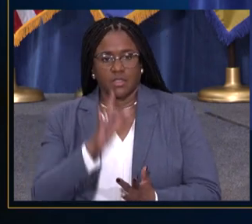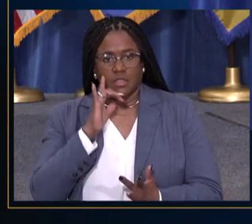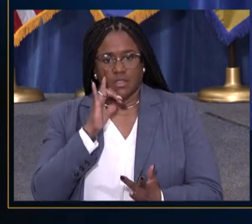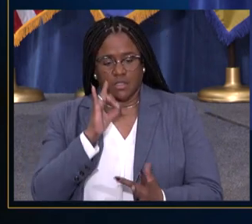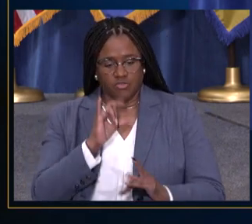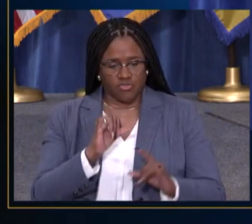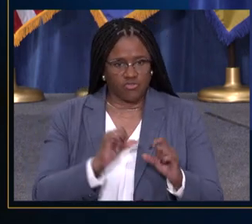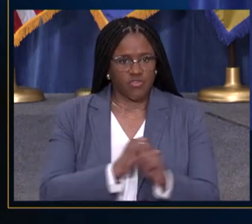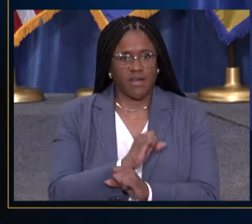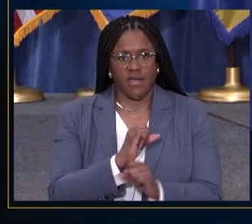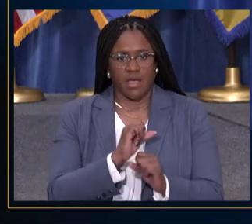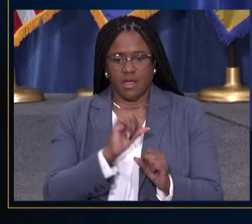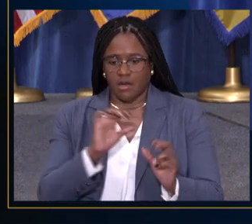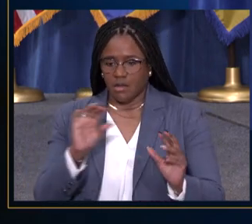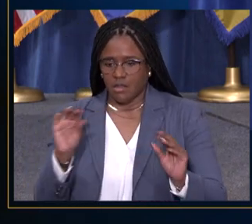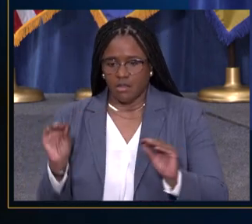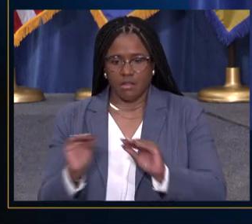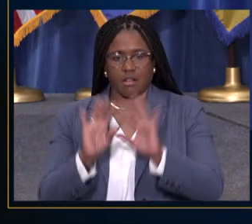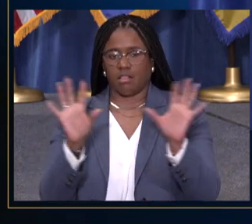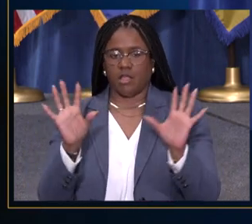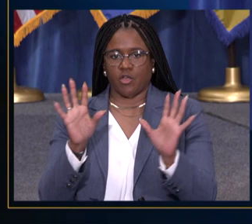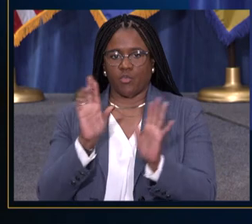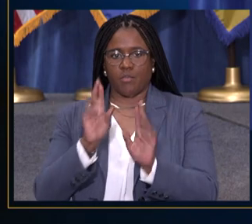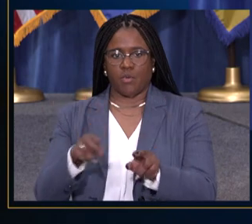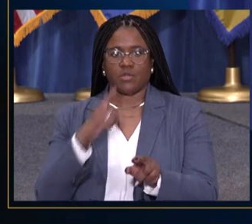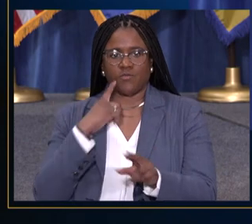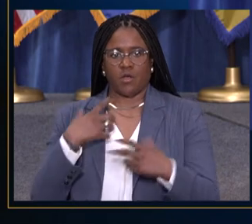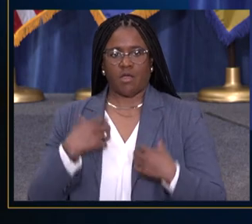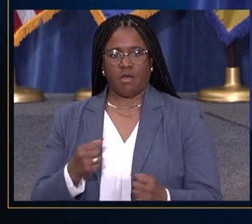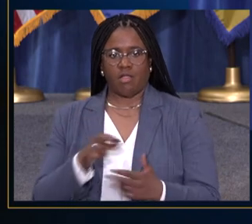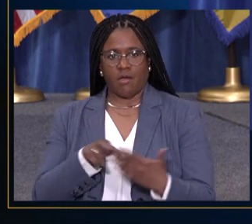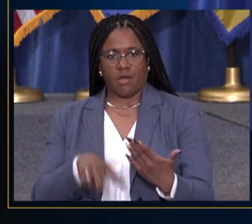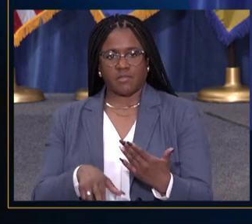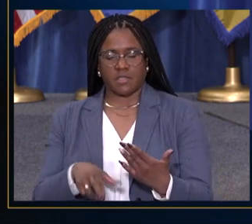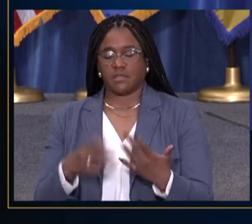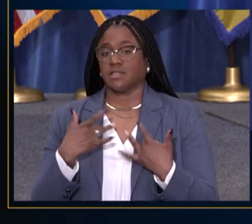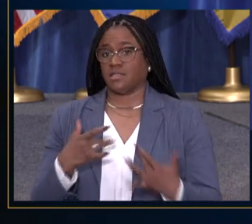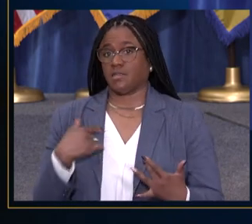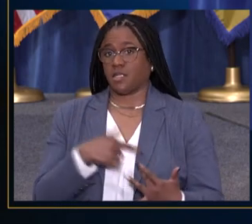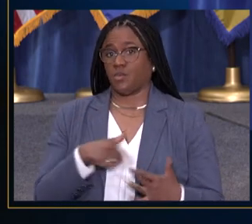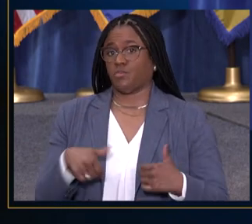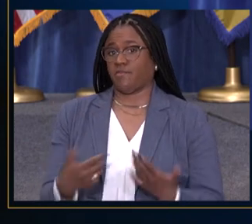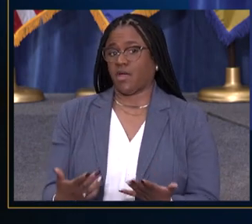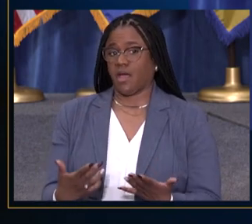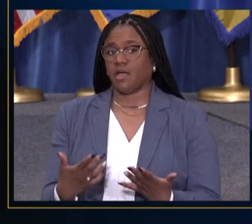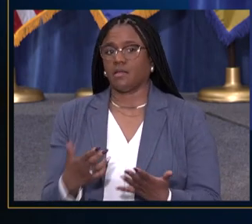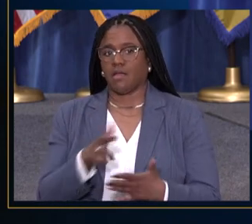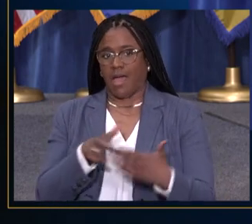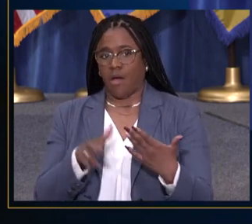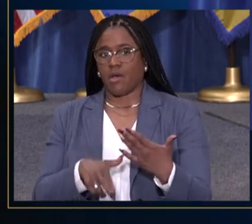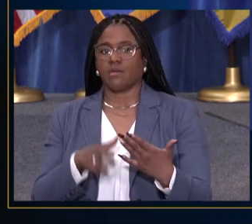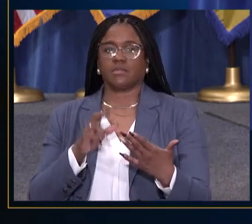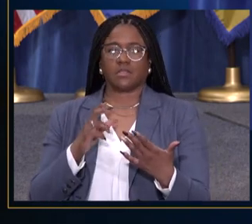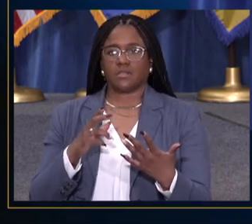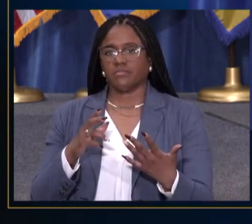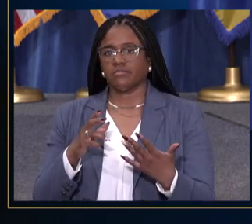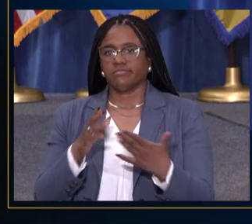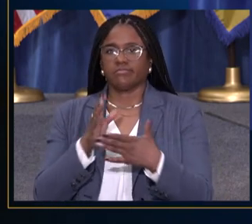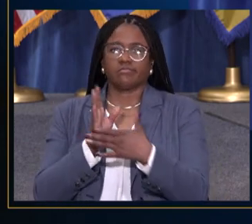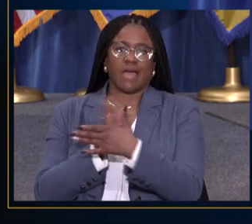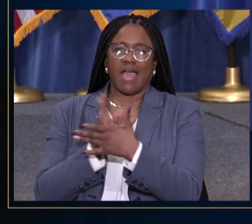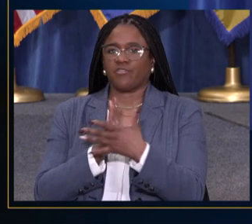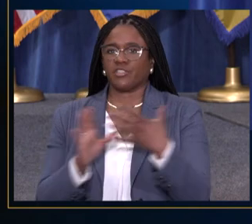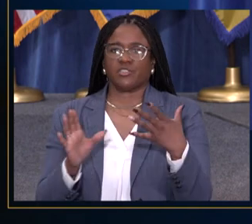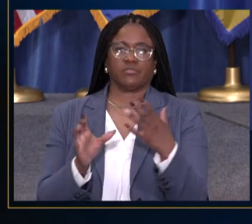stratified reports on the health outcomes. And so they see normally we would provide the outcomes just averaged